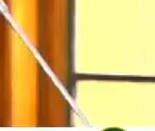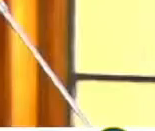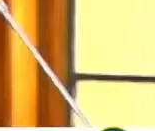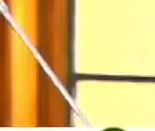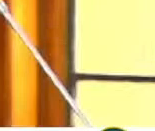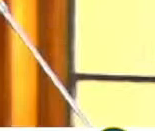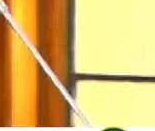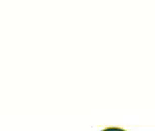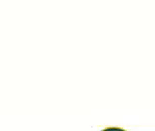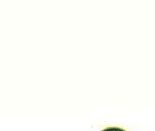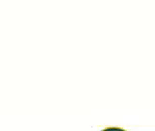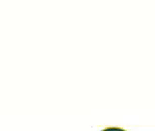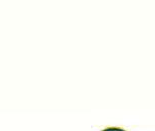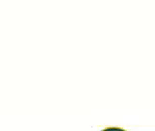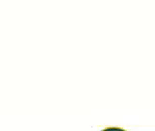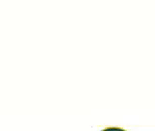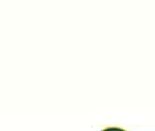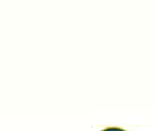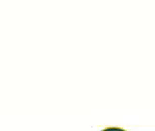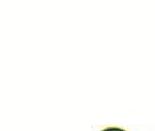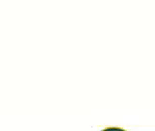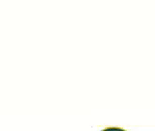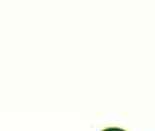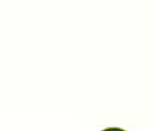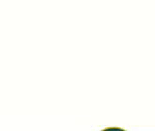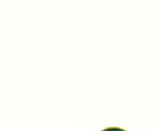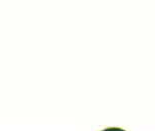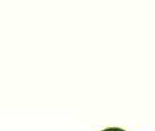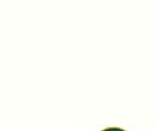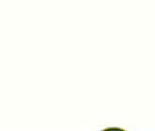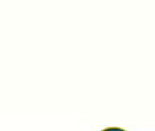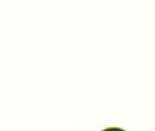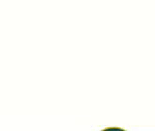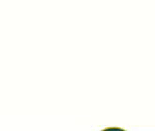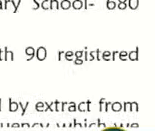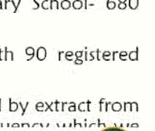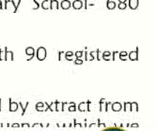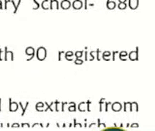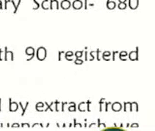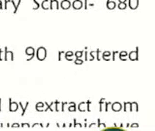you say that there were 45,994 polling stations, out of which